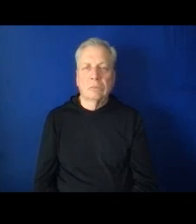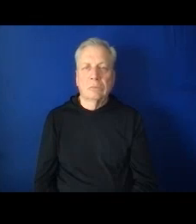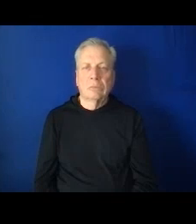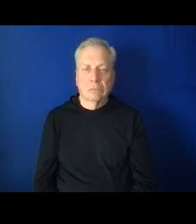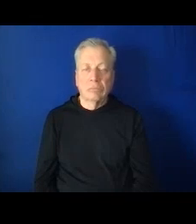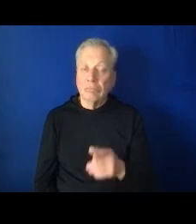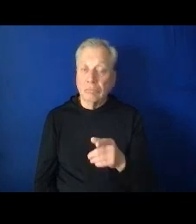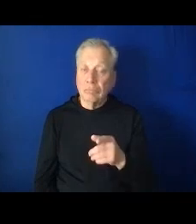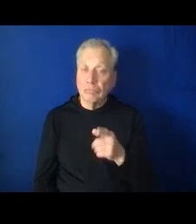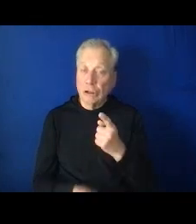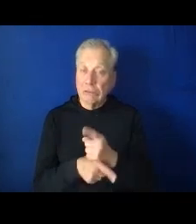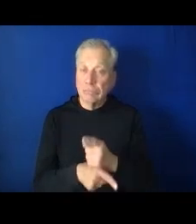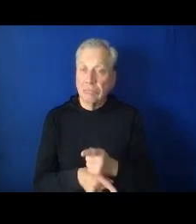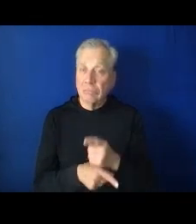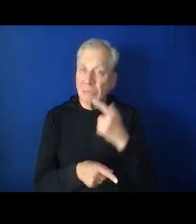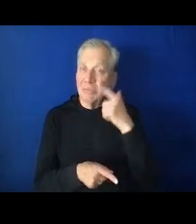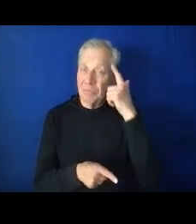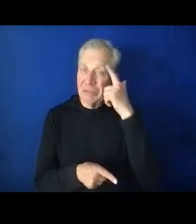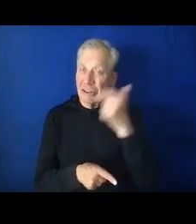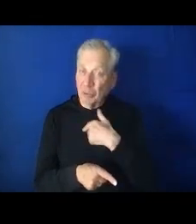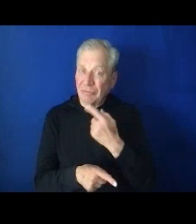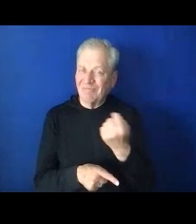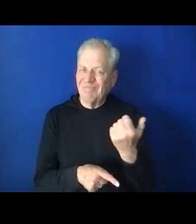Right. Because we're taking him out.